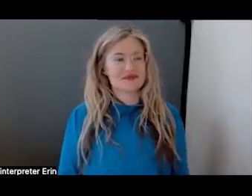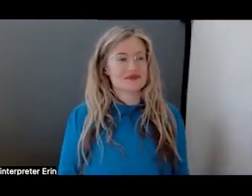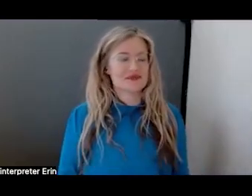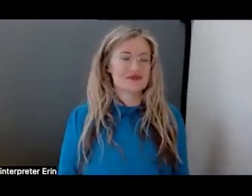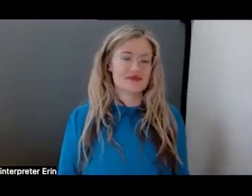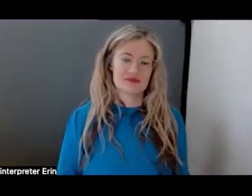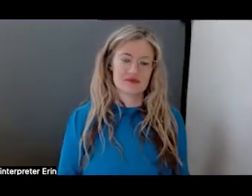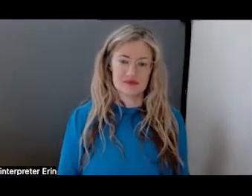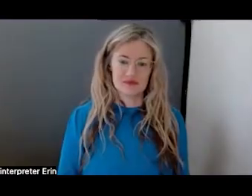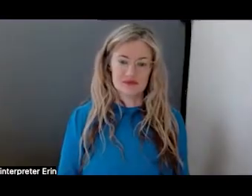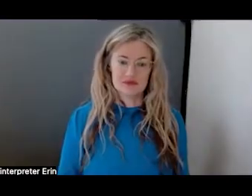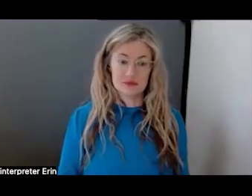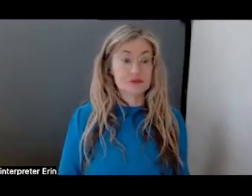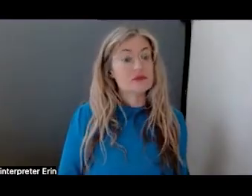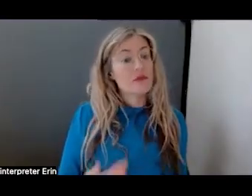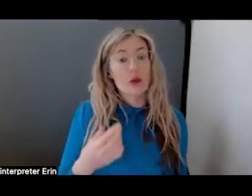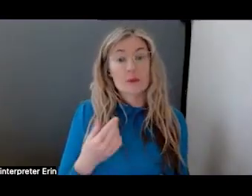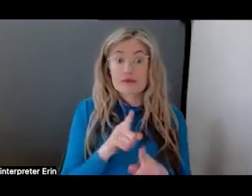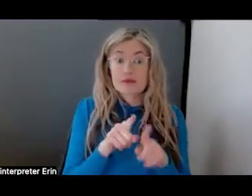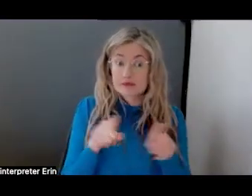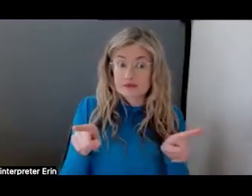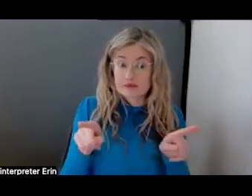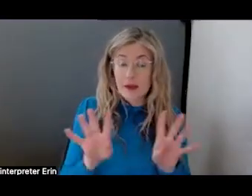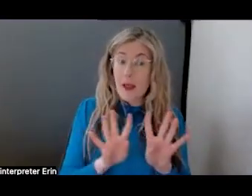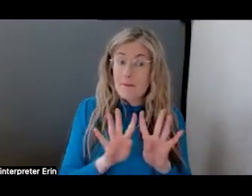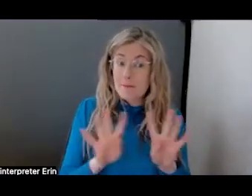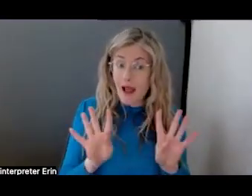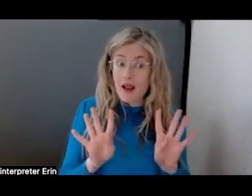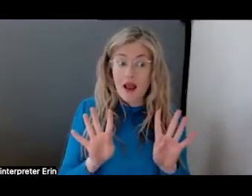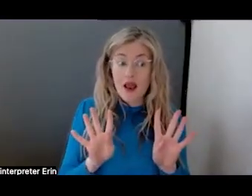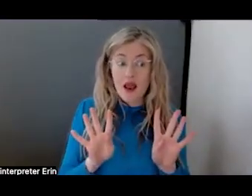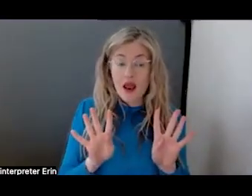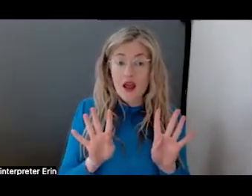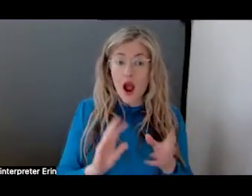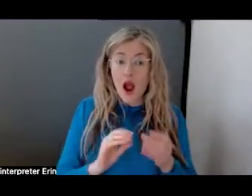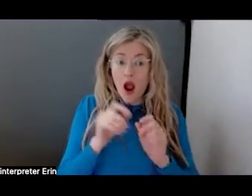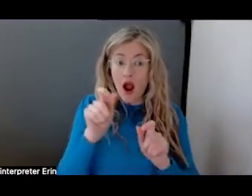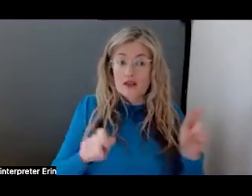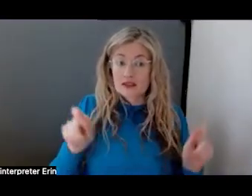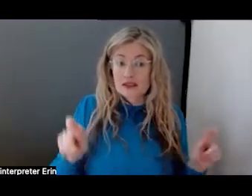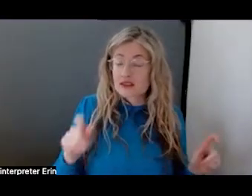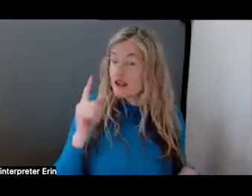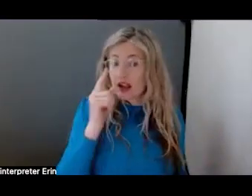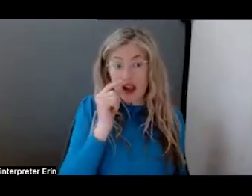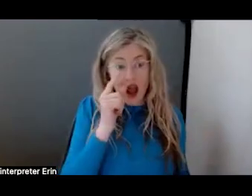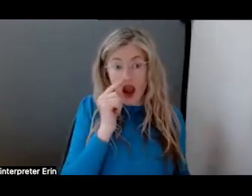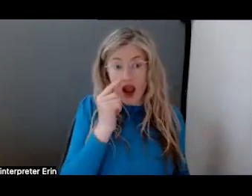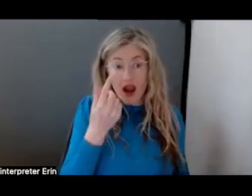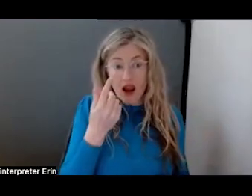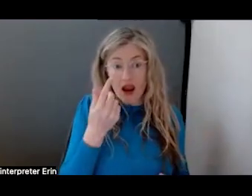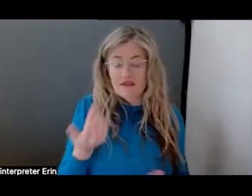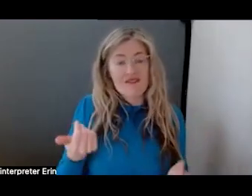invite panelists to actually share with us a